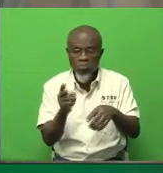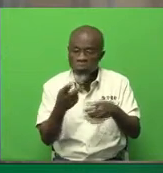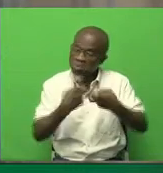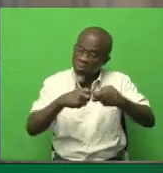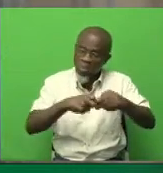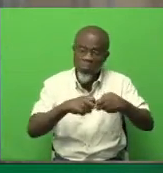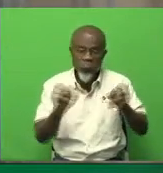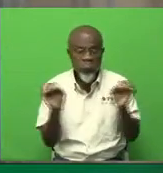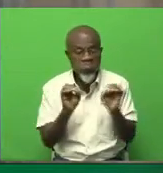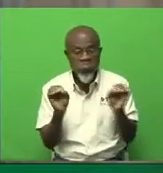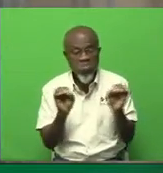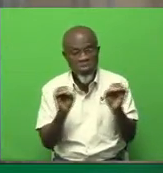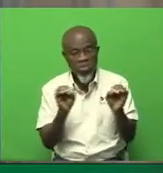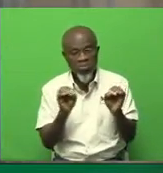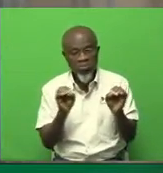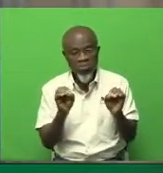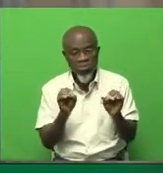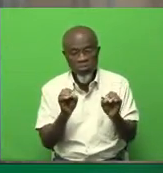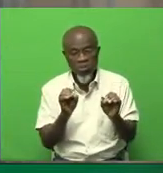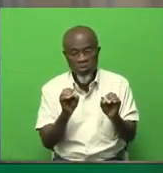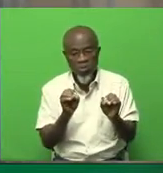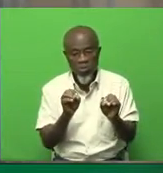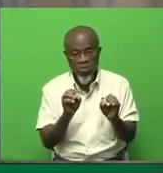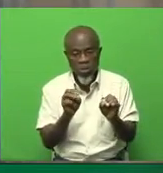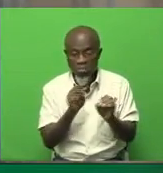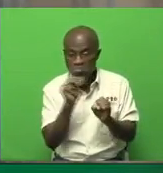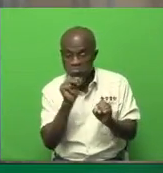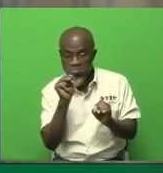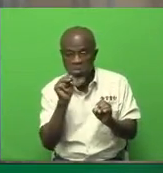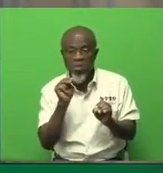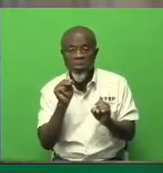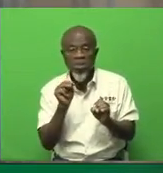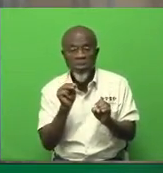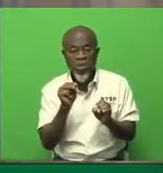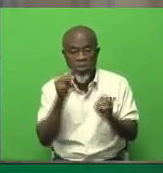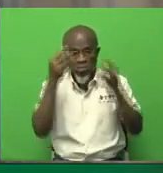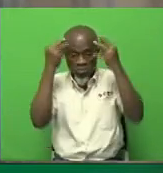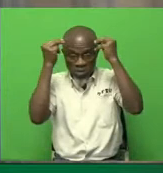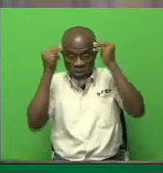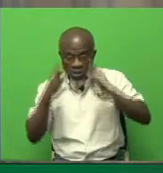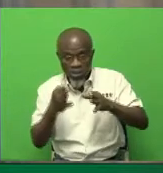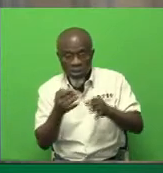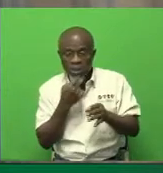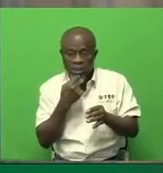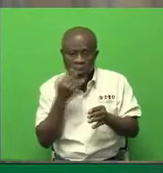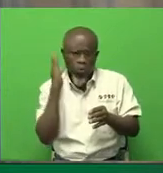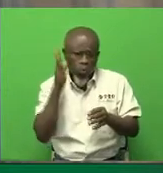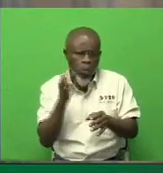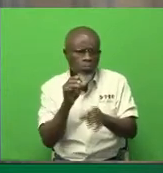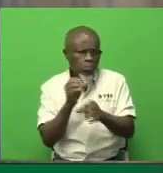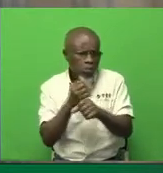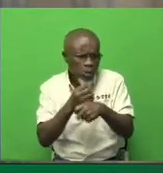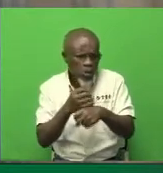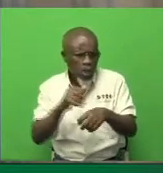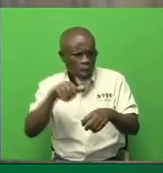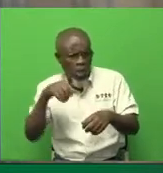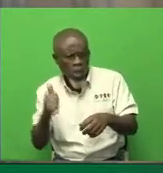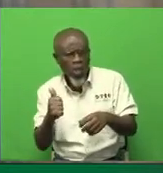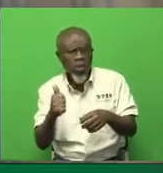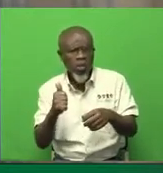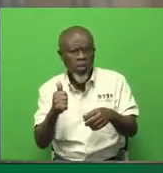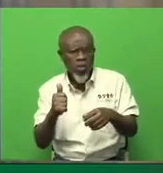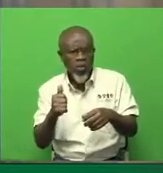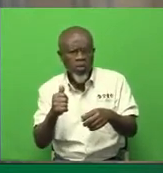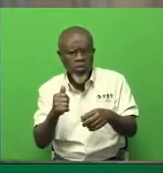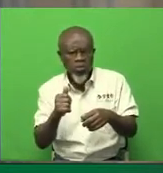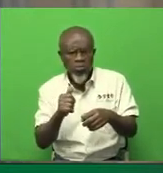earlier Monday the minister spoke about a creation of yet another new leaker it shared